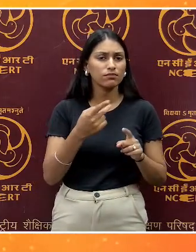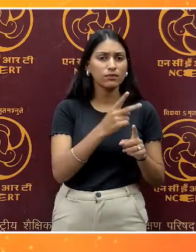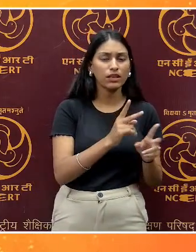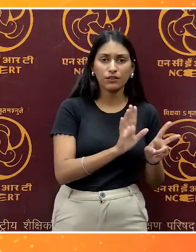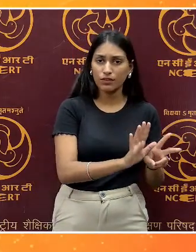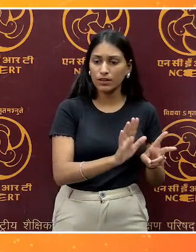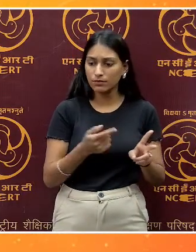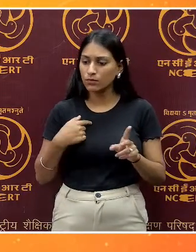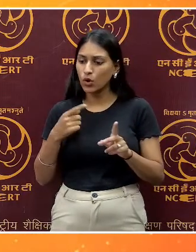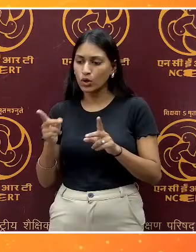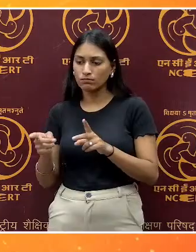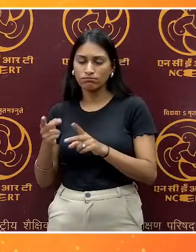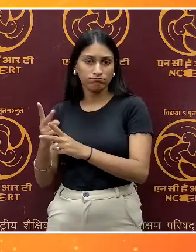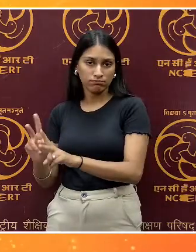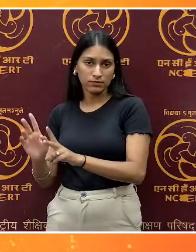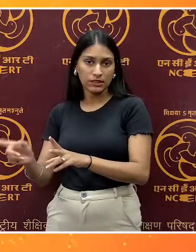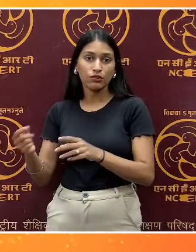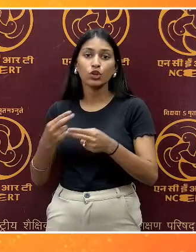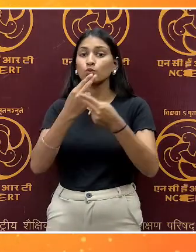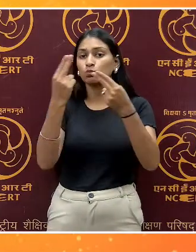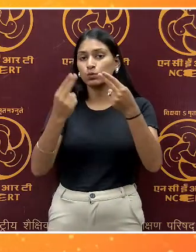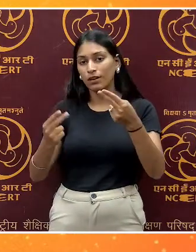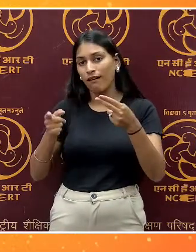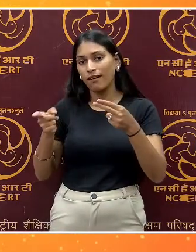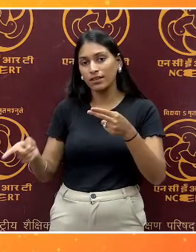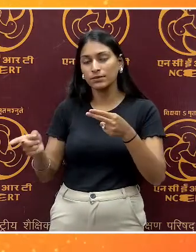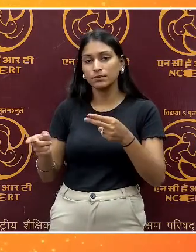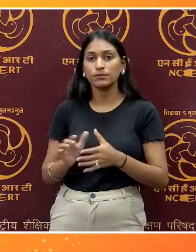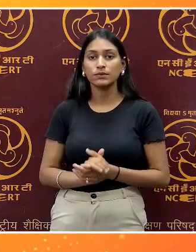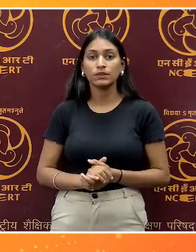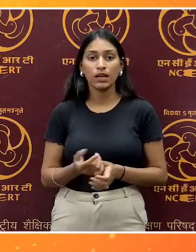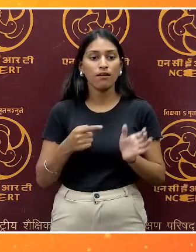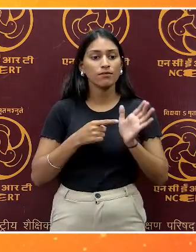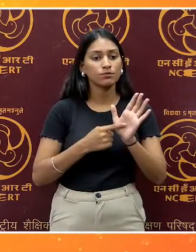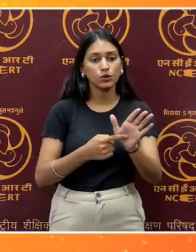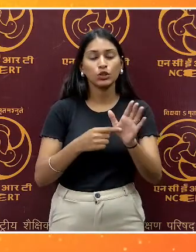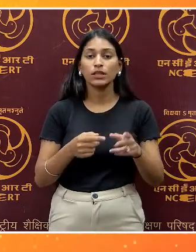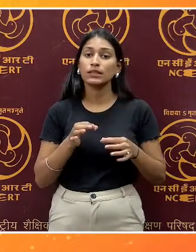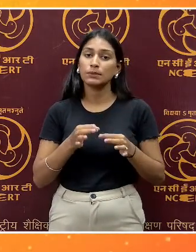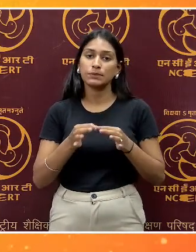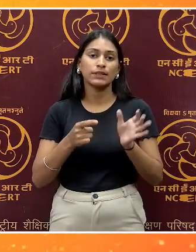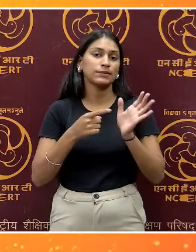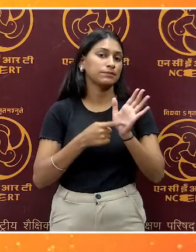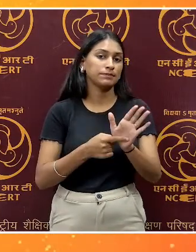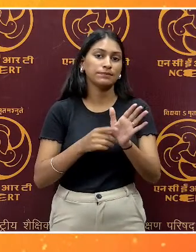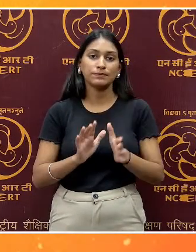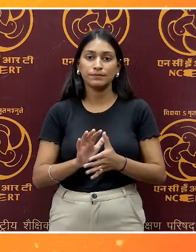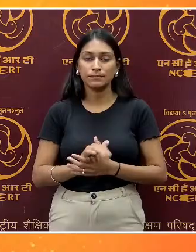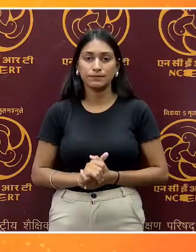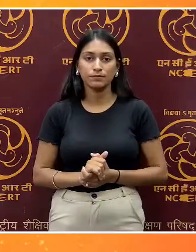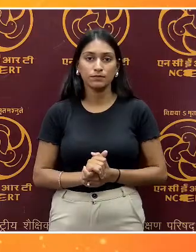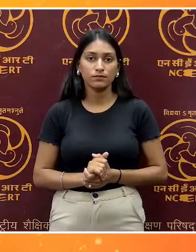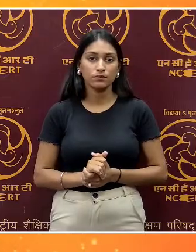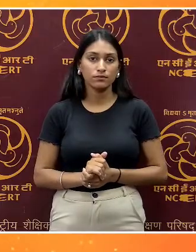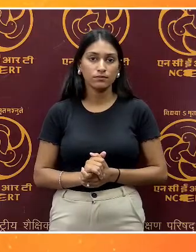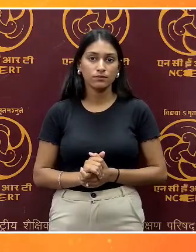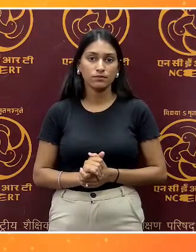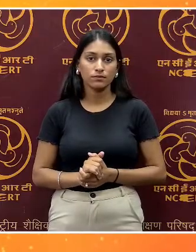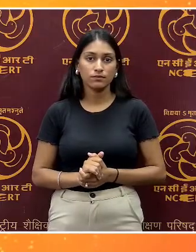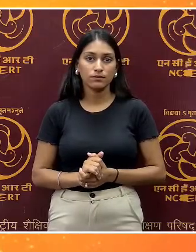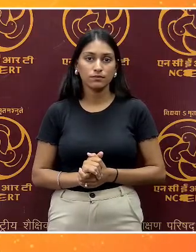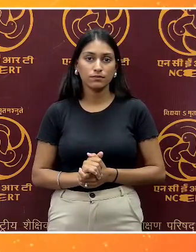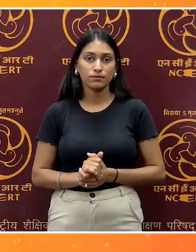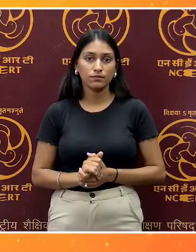centimeter. We will draw it diagrams to explore this. The given displacements are represented by